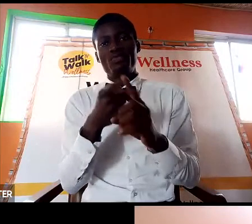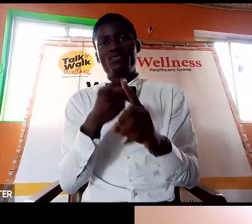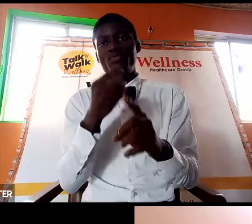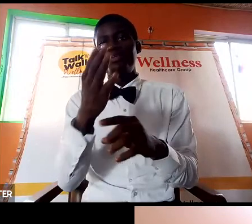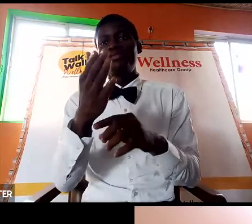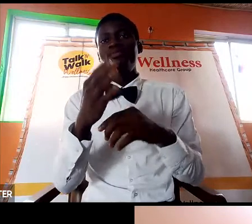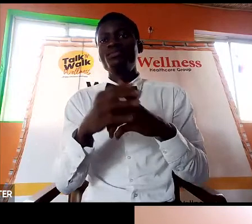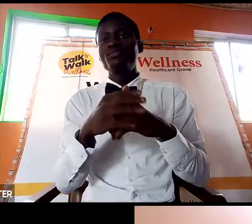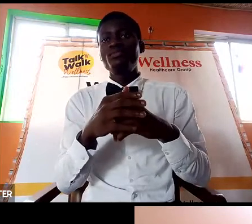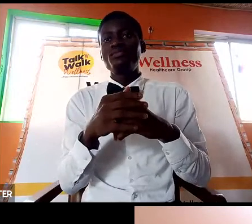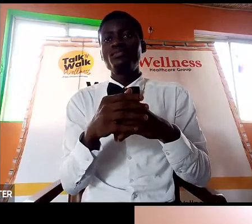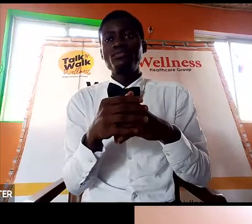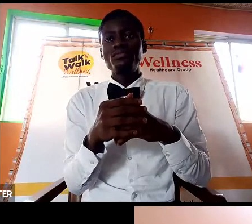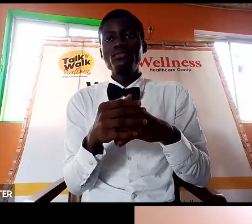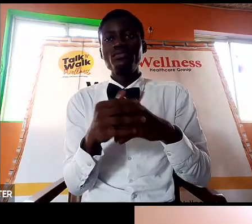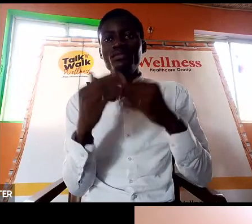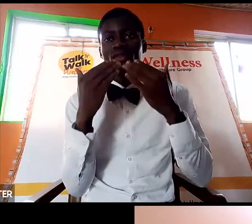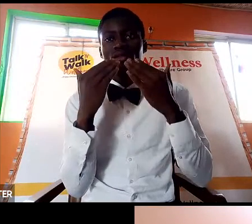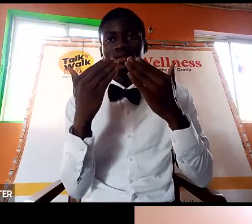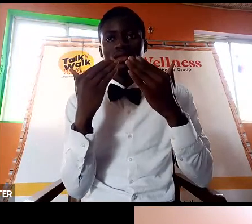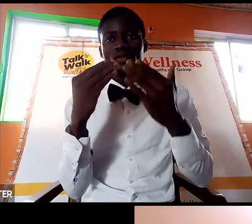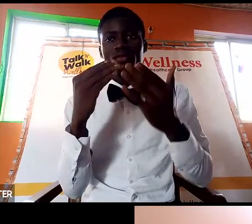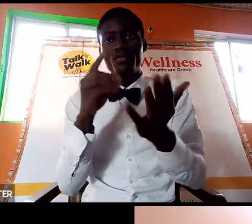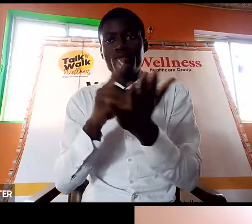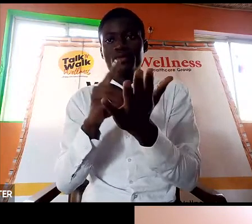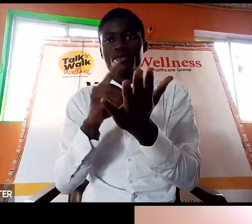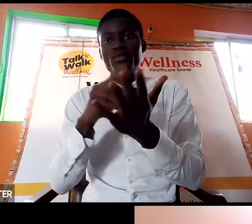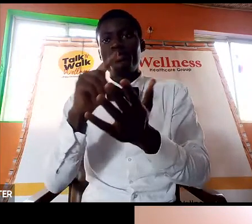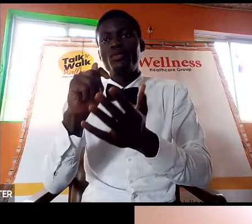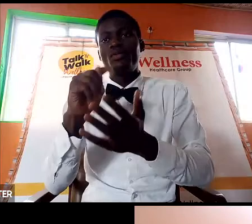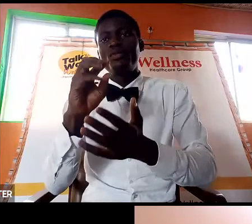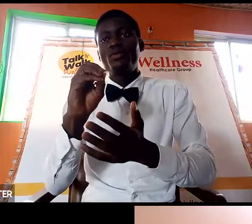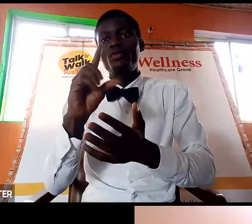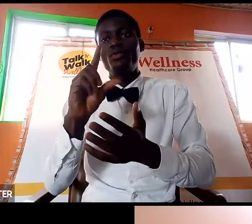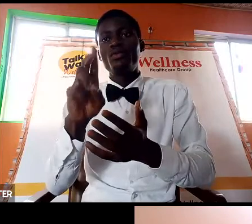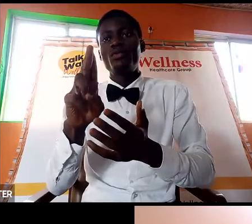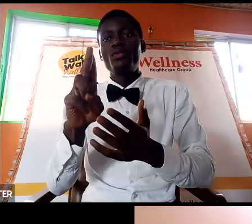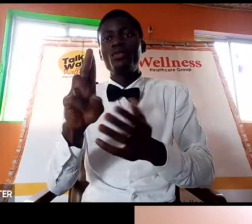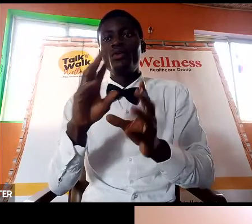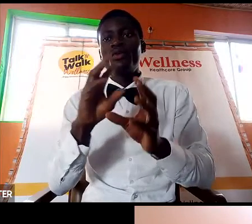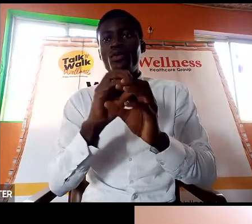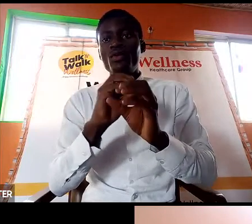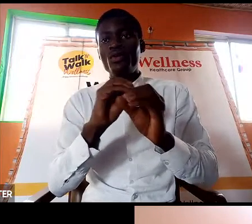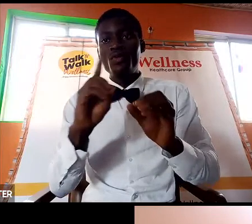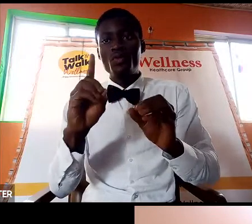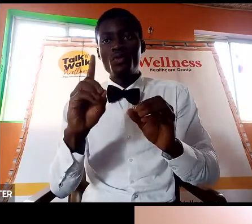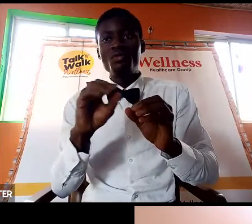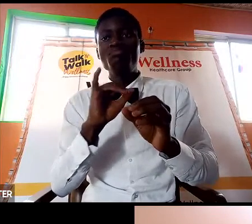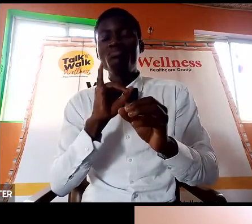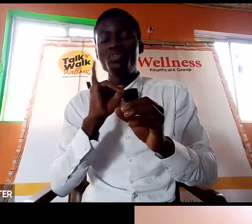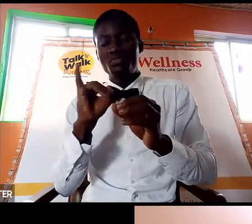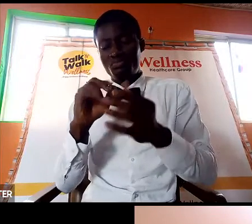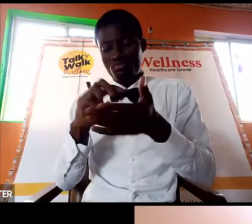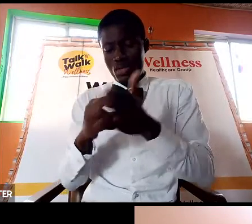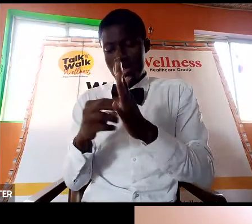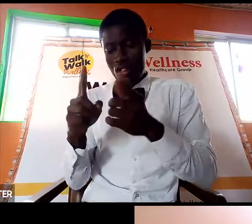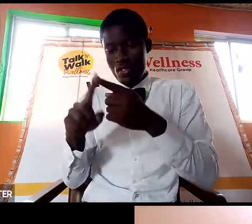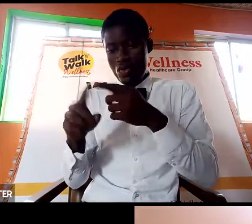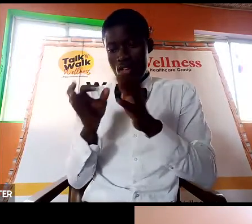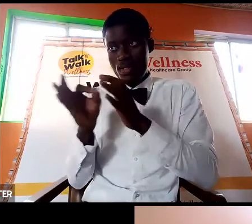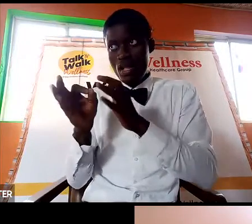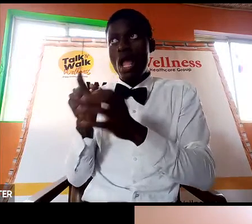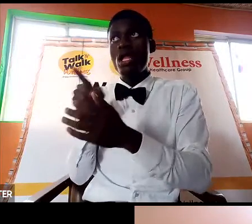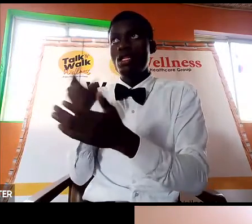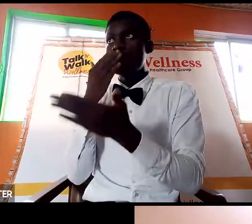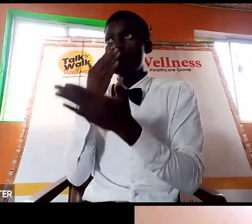Thank you, Dr. Tolu. So nobody is meant to describe what good sex is to another person. That's what you're saying. It's relative. It depends